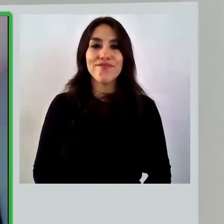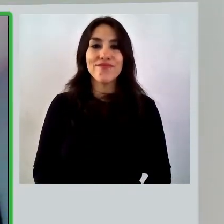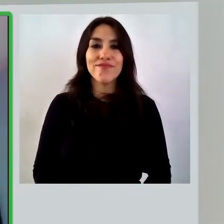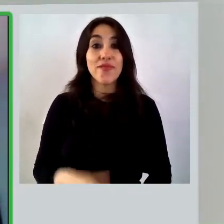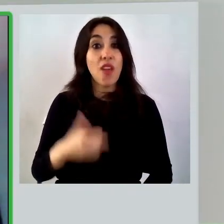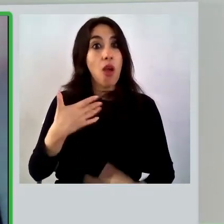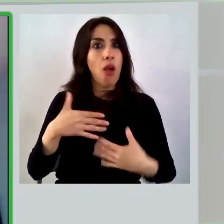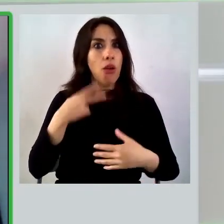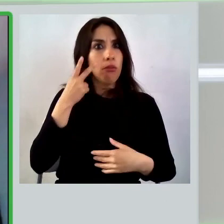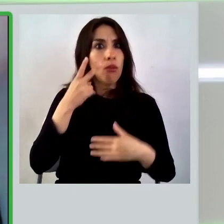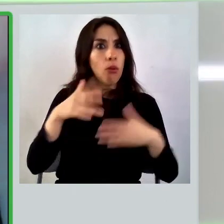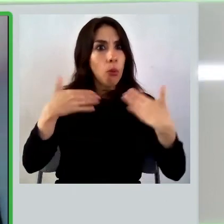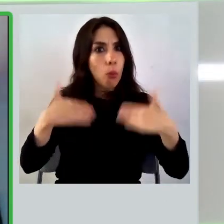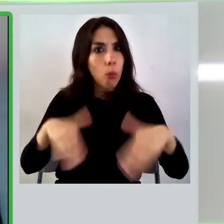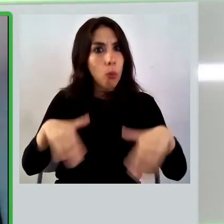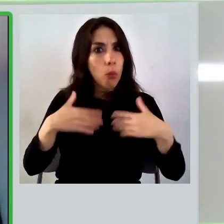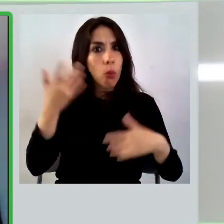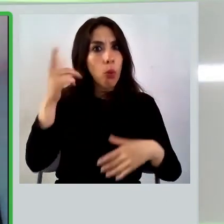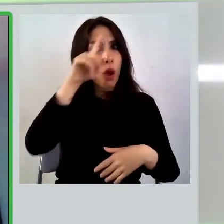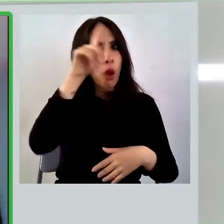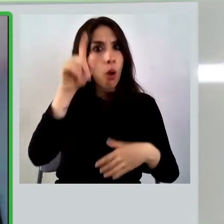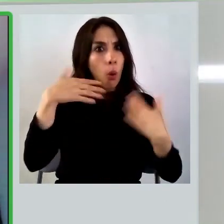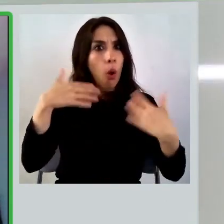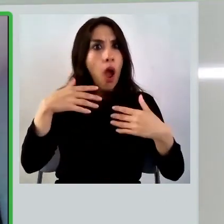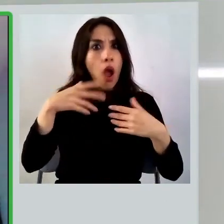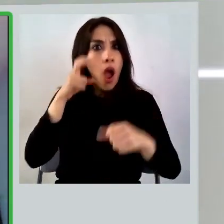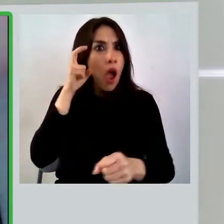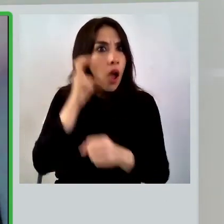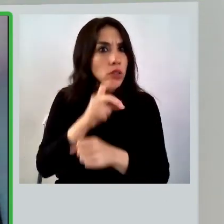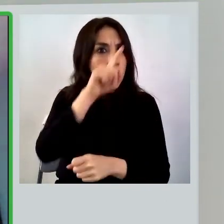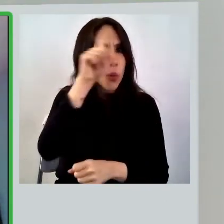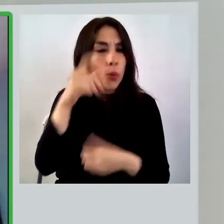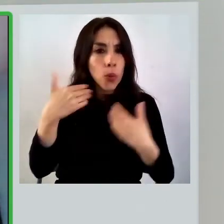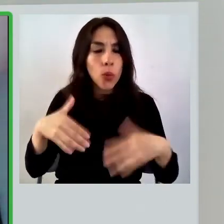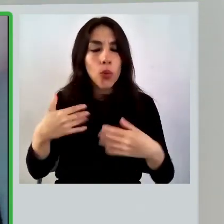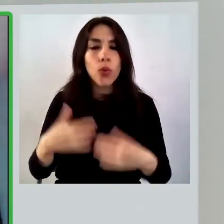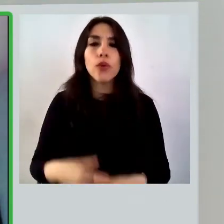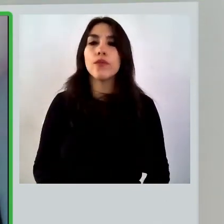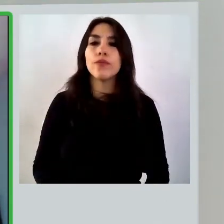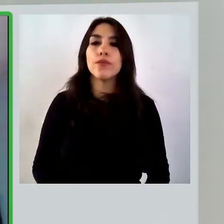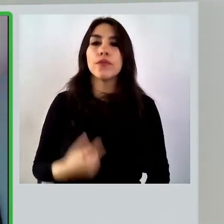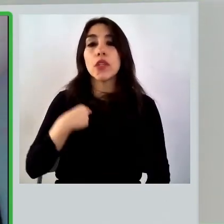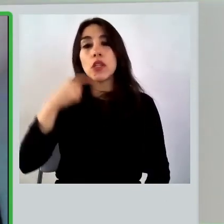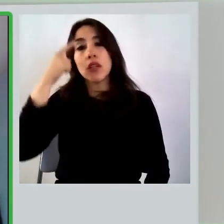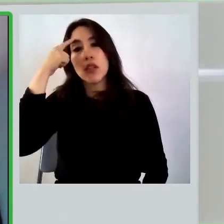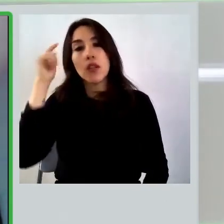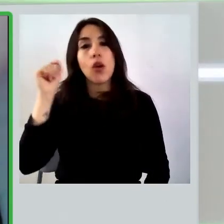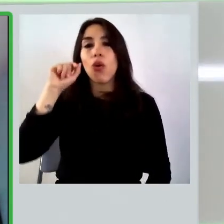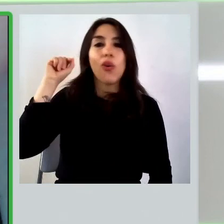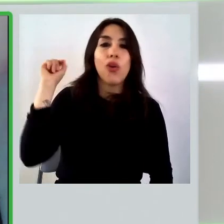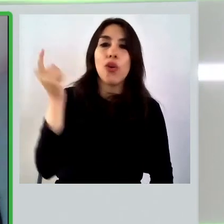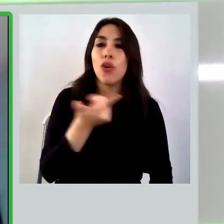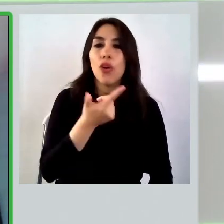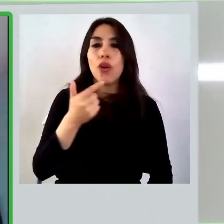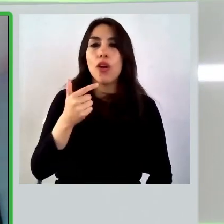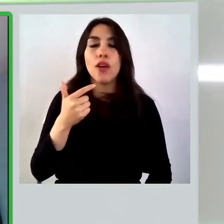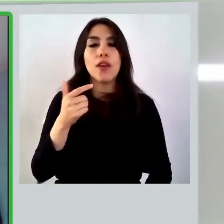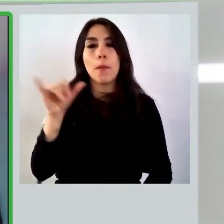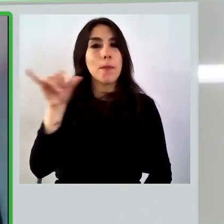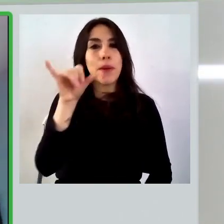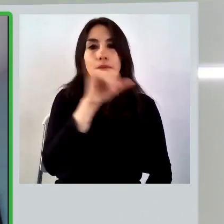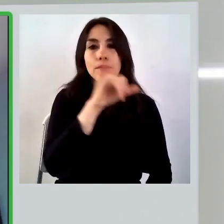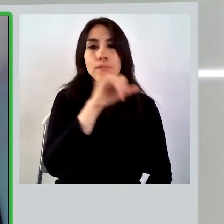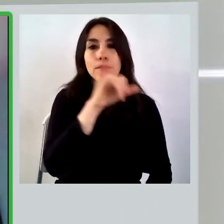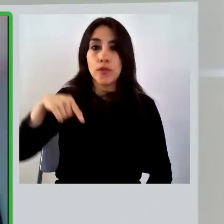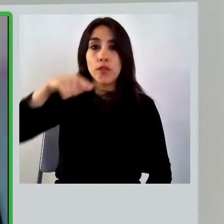all agree that creating a diverse and inclusive workplace is the right thing to do, right?